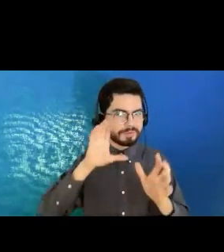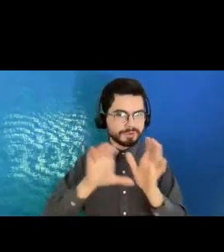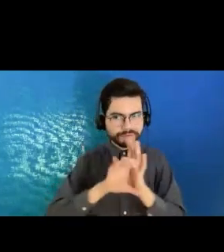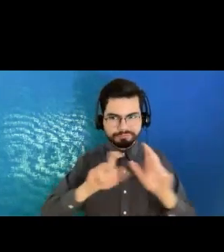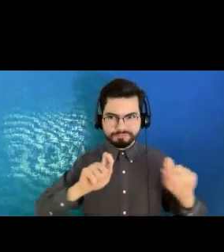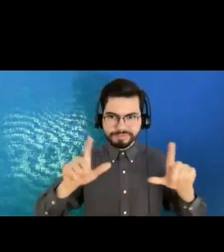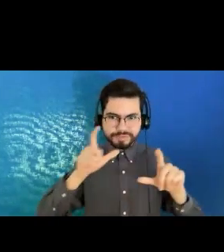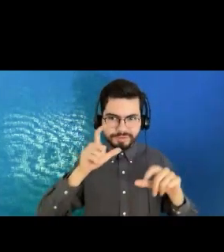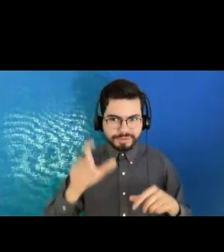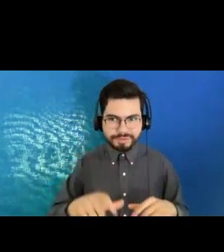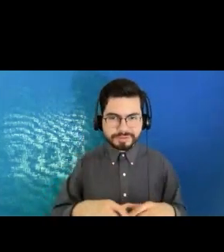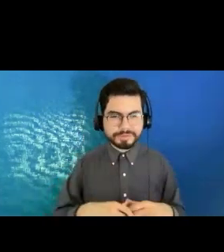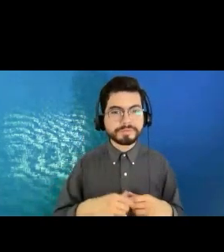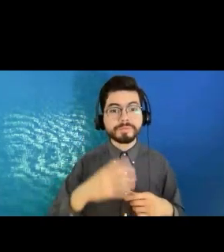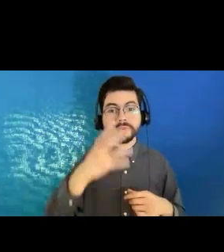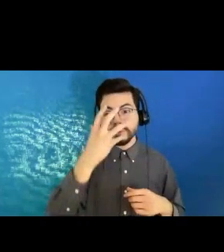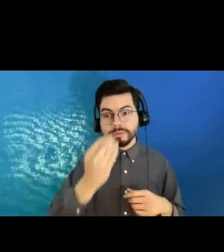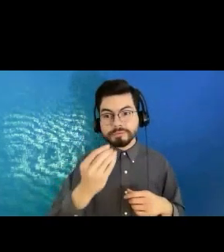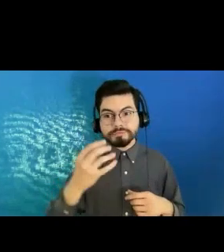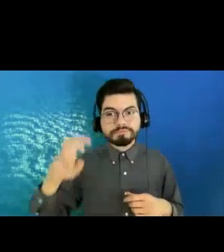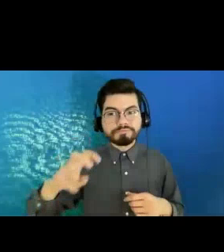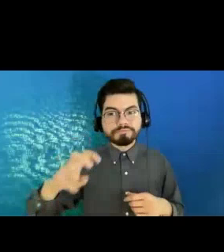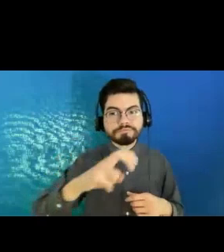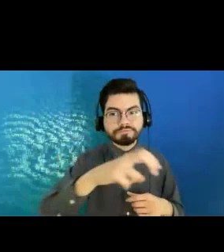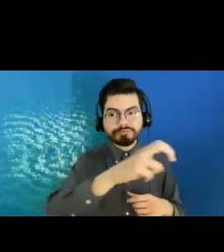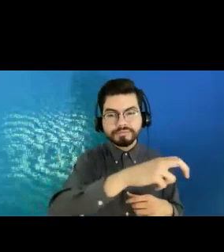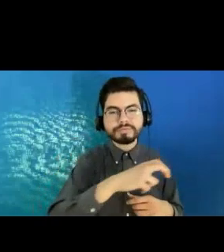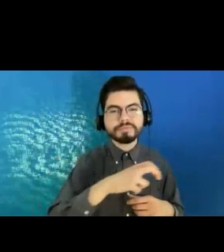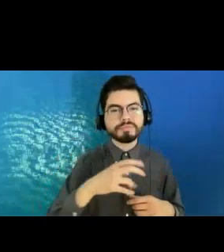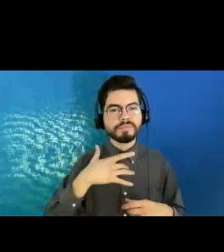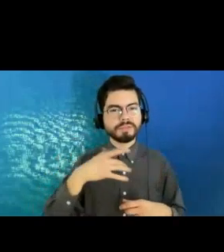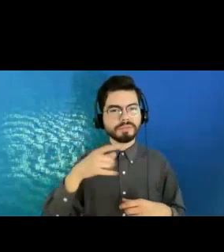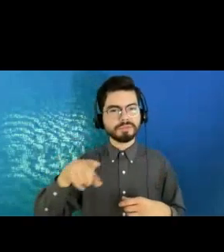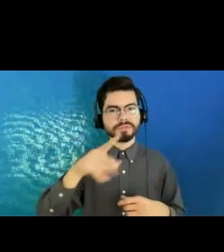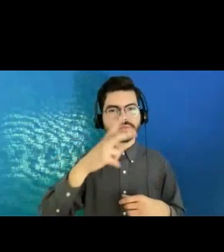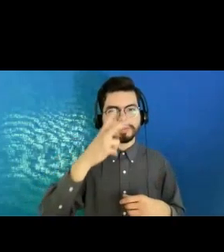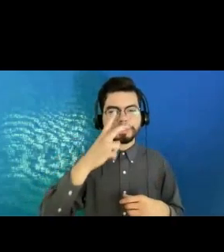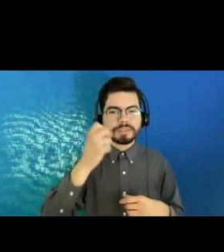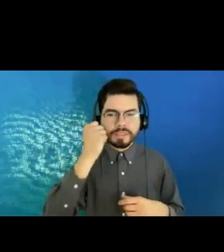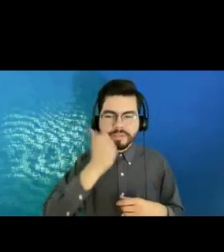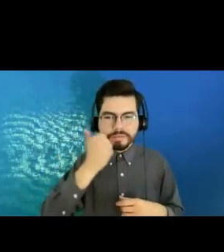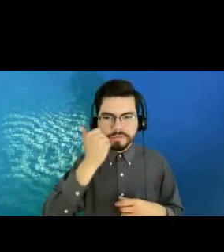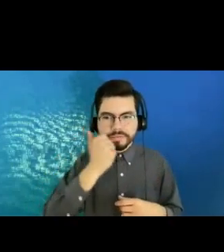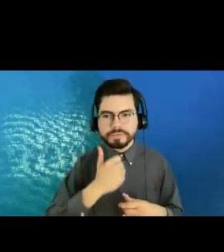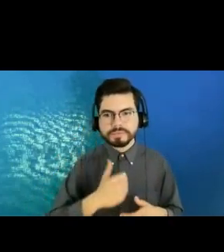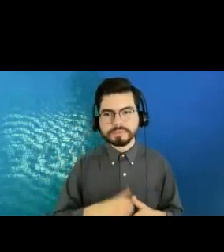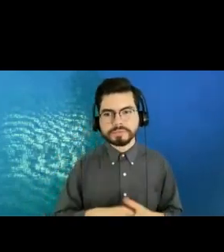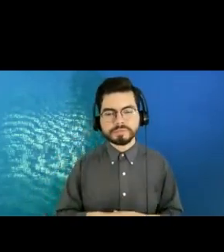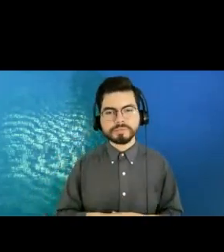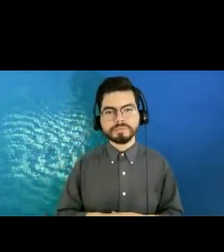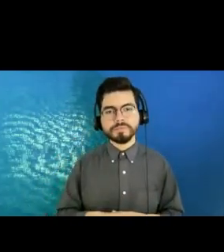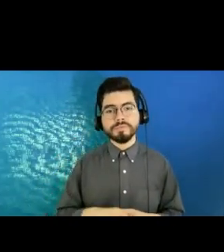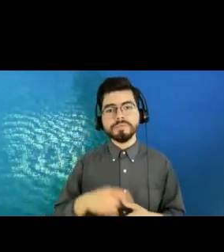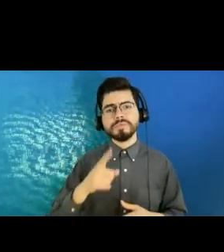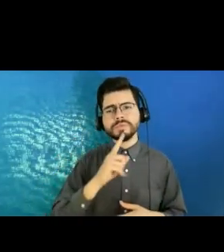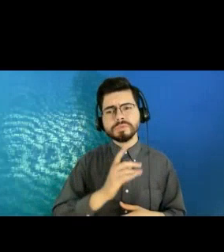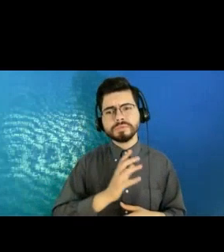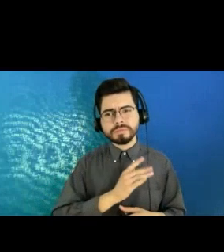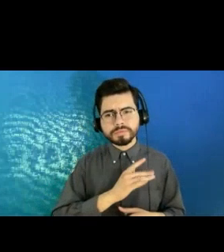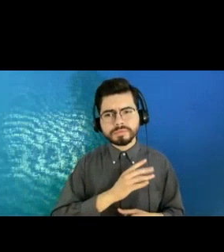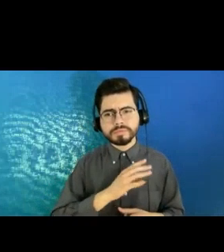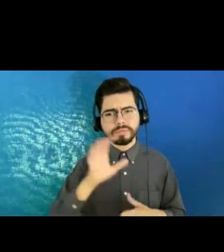Wolf crossing the road, you know, just more pictures of what you guys see out there in the landscape every day. This is a really cool picture,